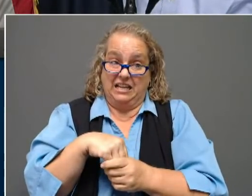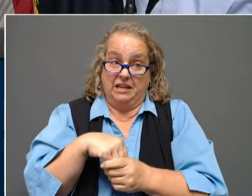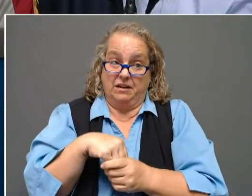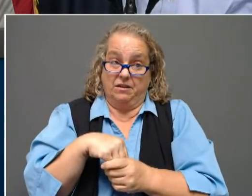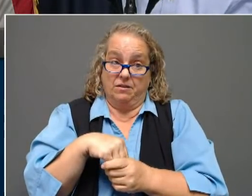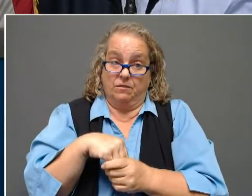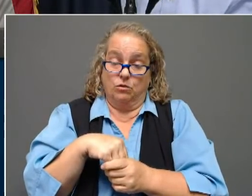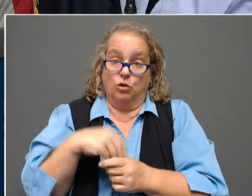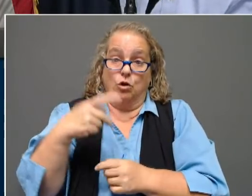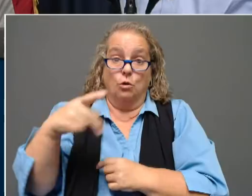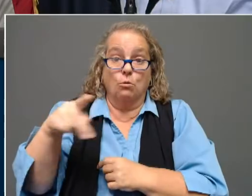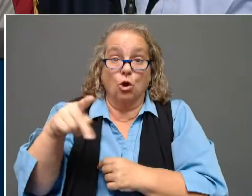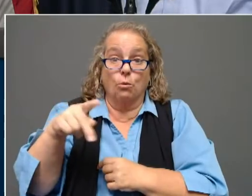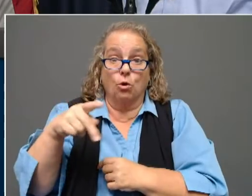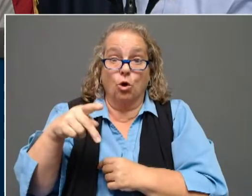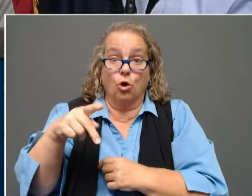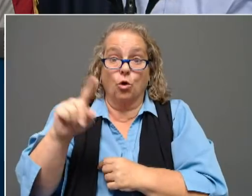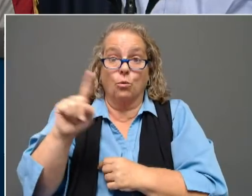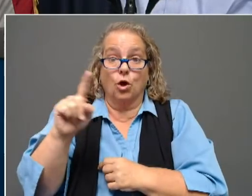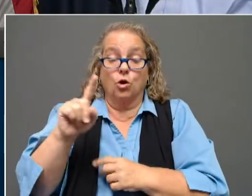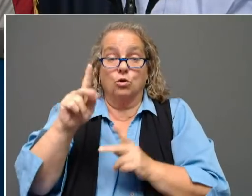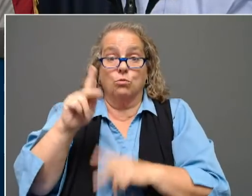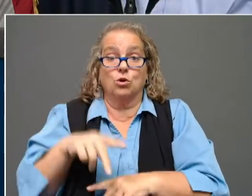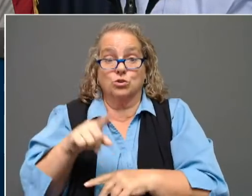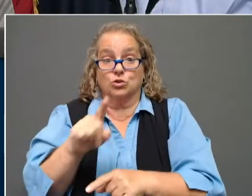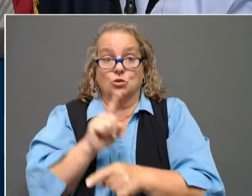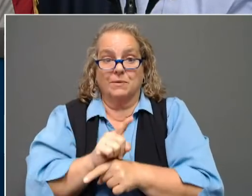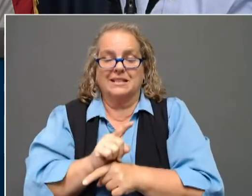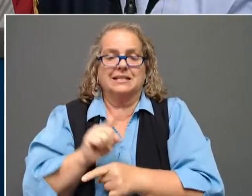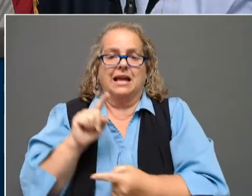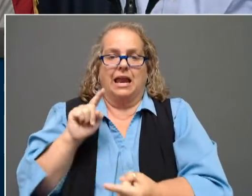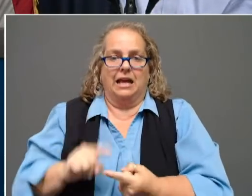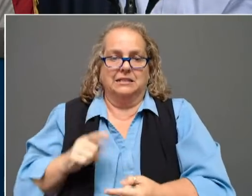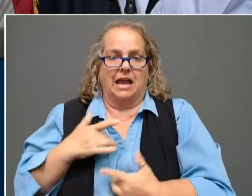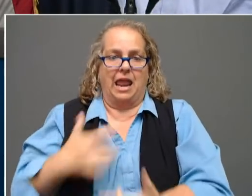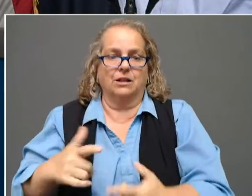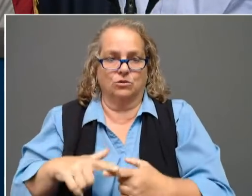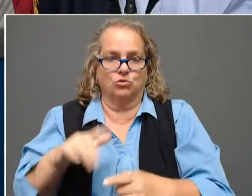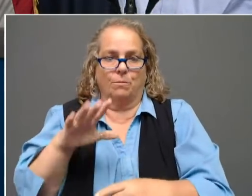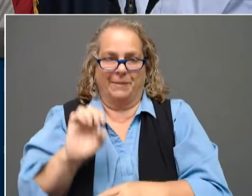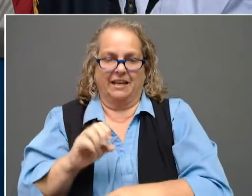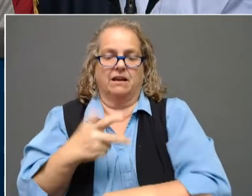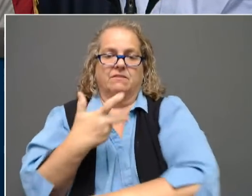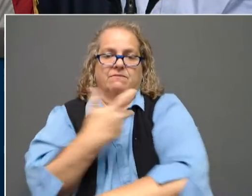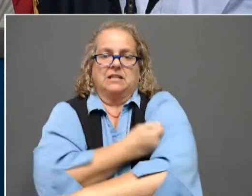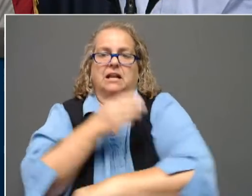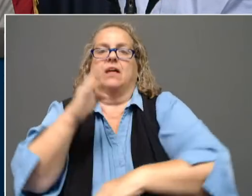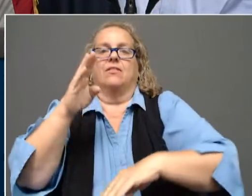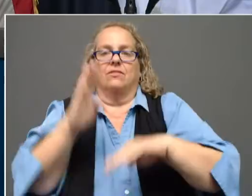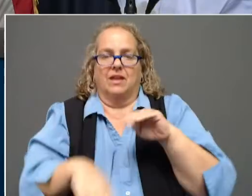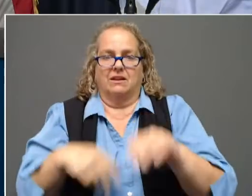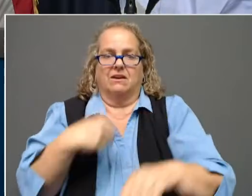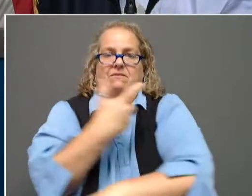purple where a person that you meet is less likely to be vaccinated than vaccinated. There is a